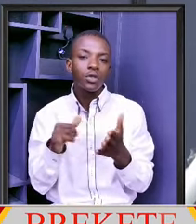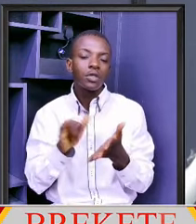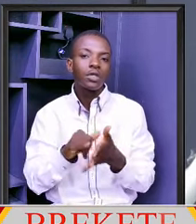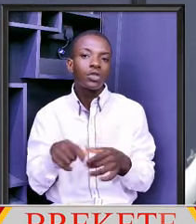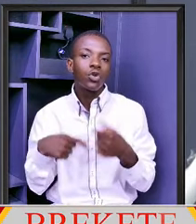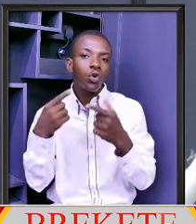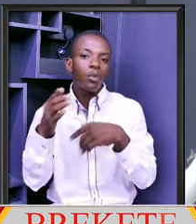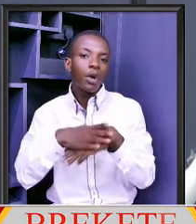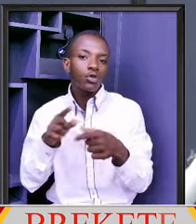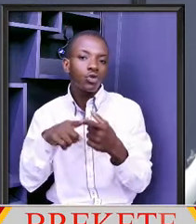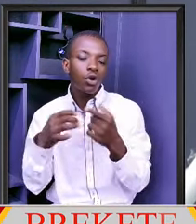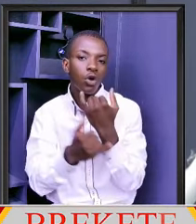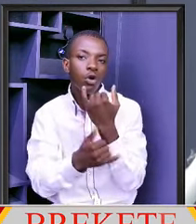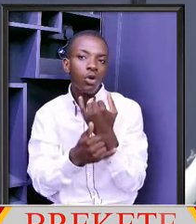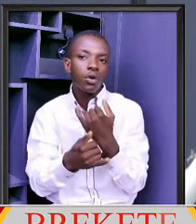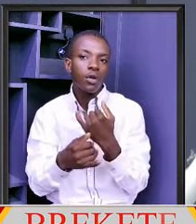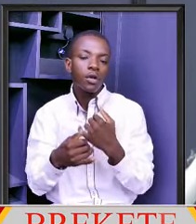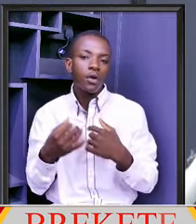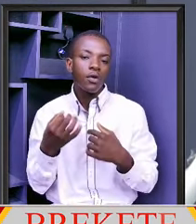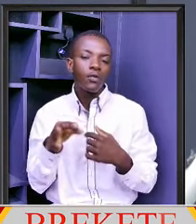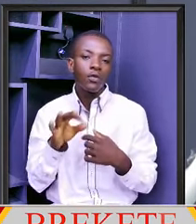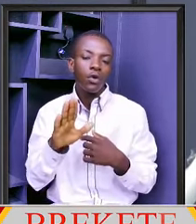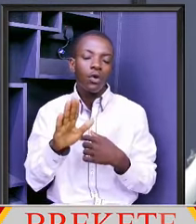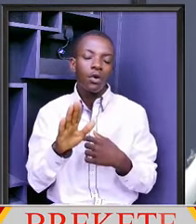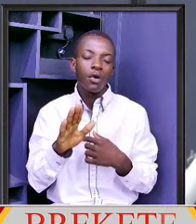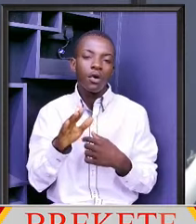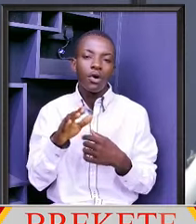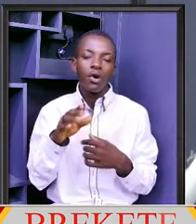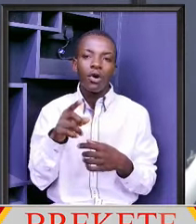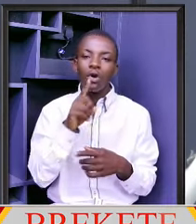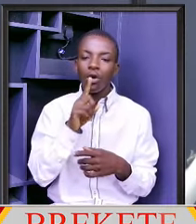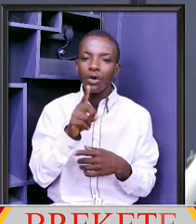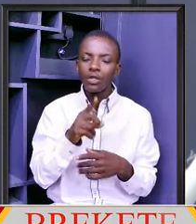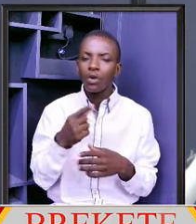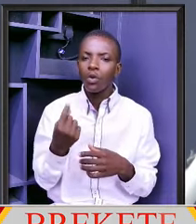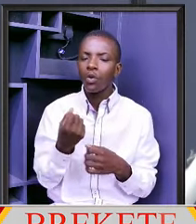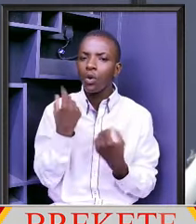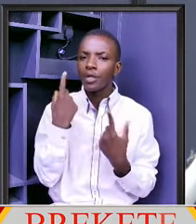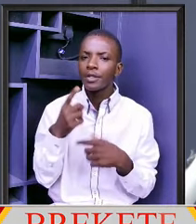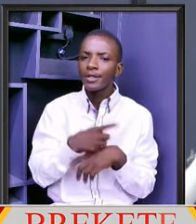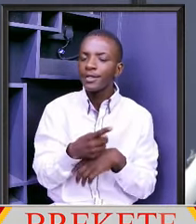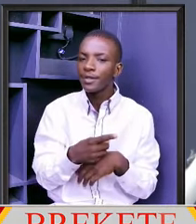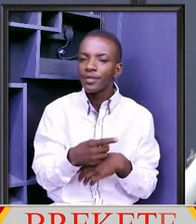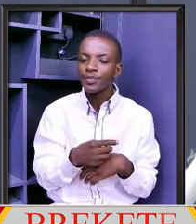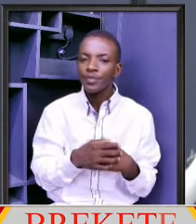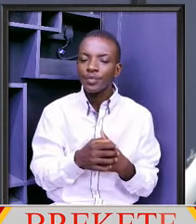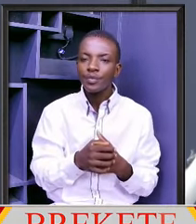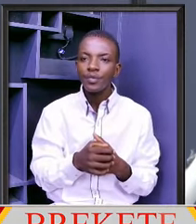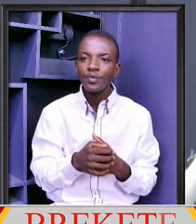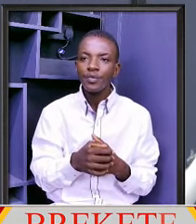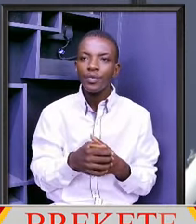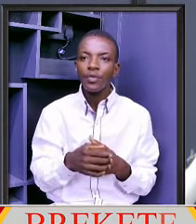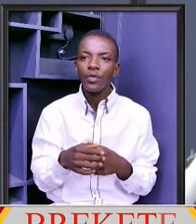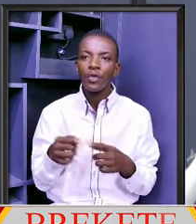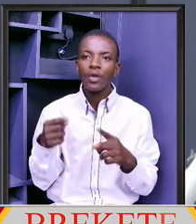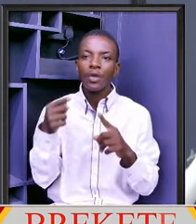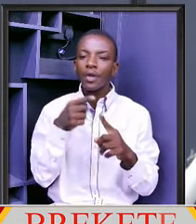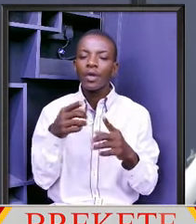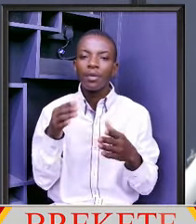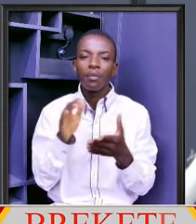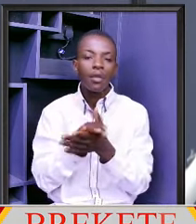back to your country of origin. Oh, they go just wake up one day. Maybe some of them don't agree marry